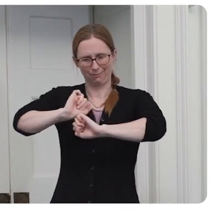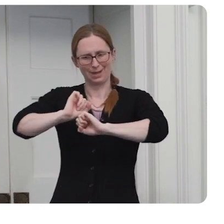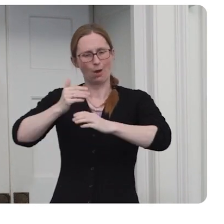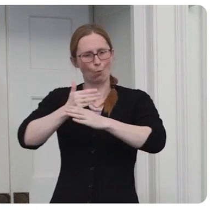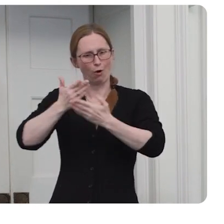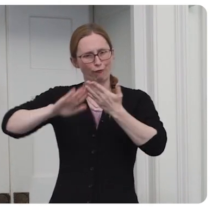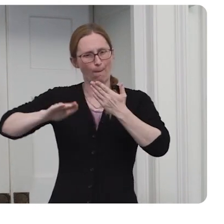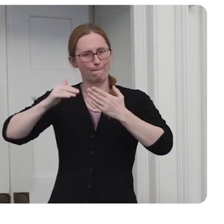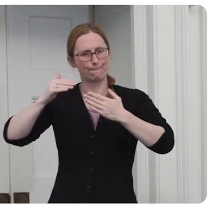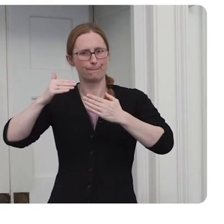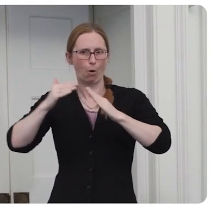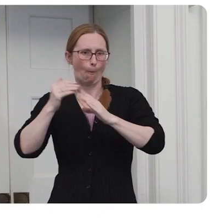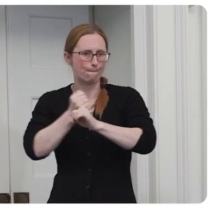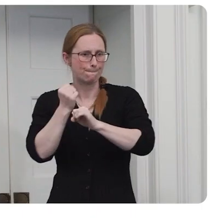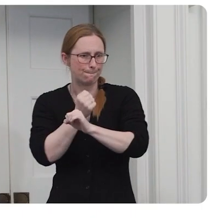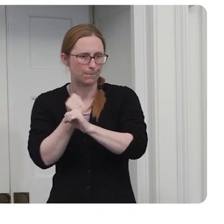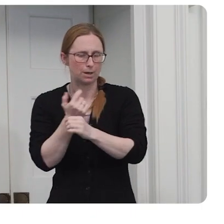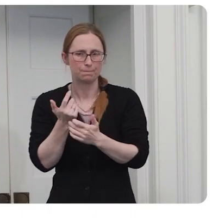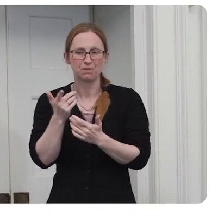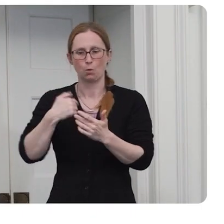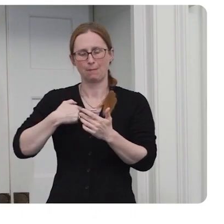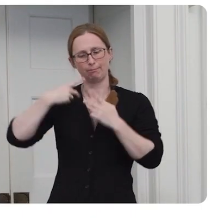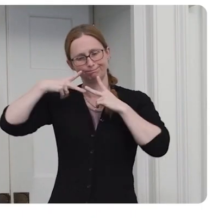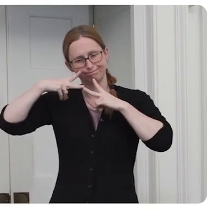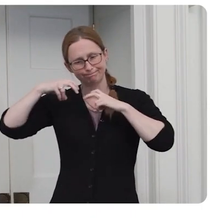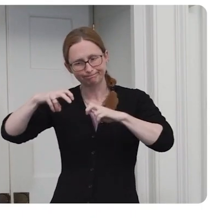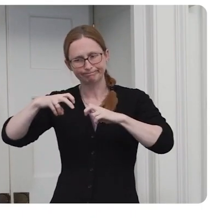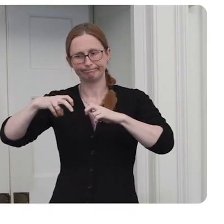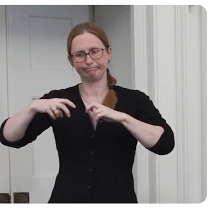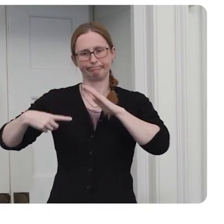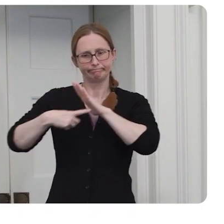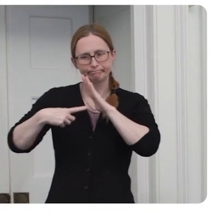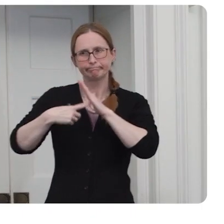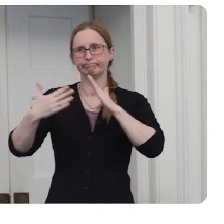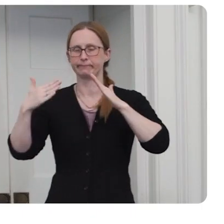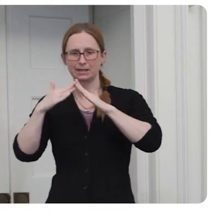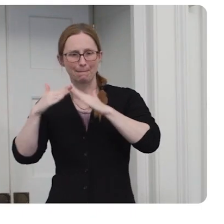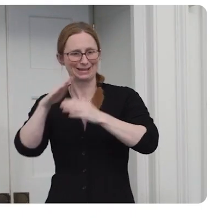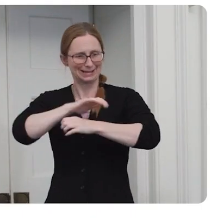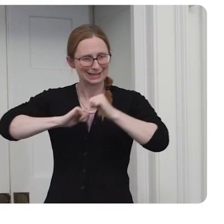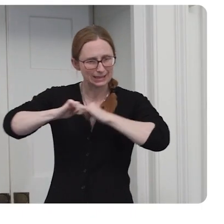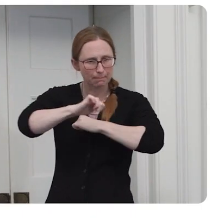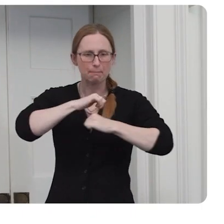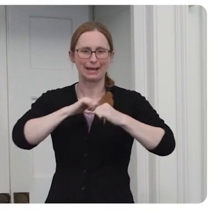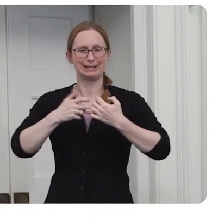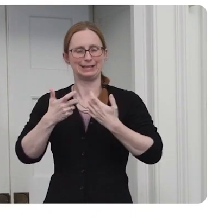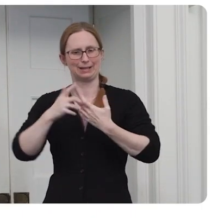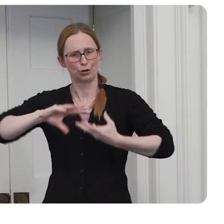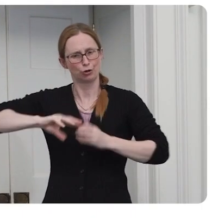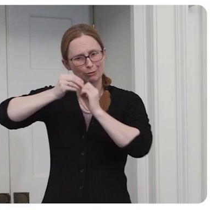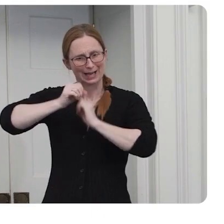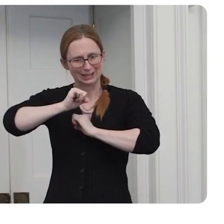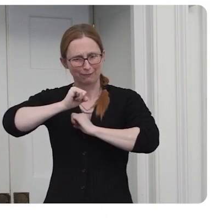and they made work from the home. So I really looked at the importance of the domestic space as a